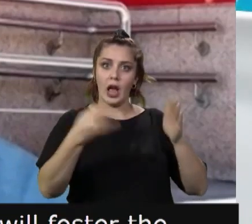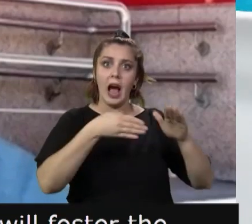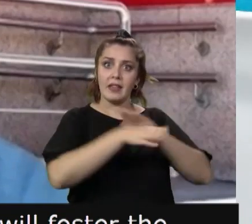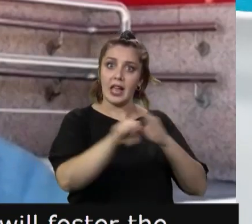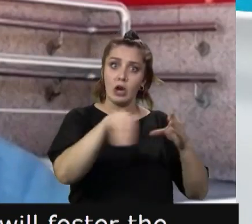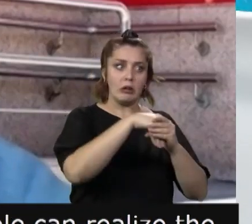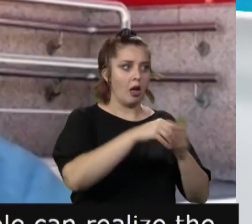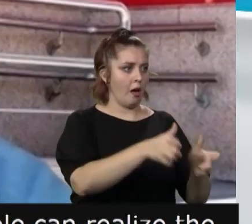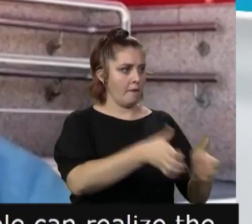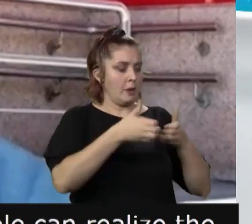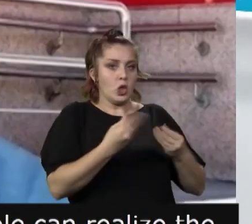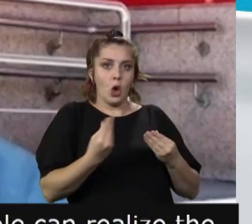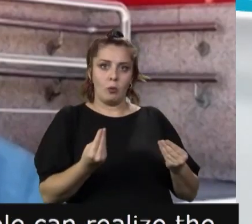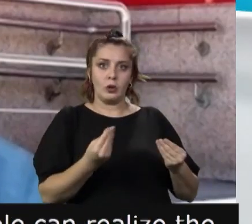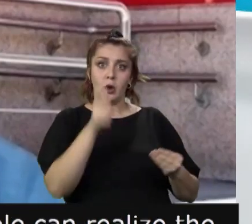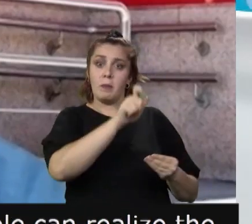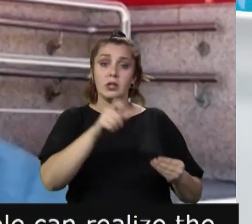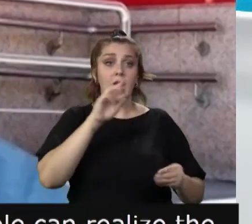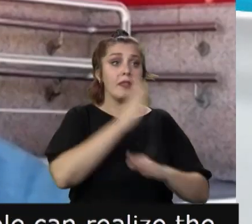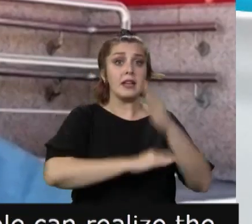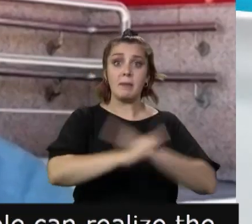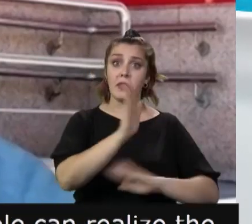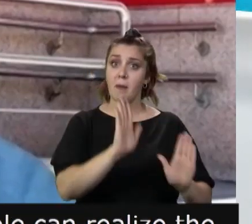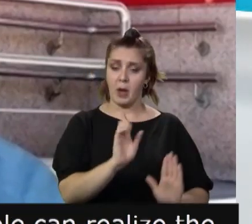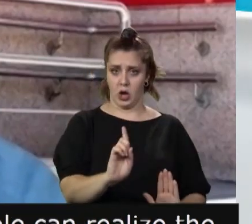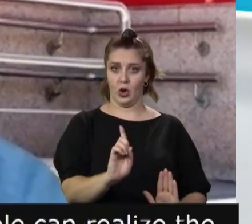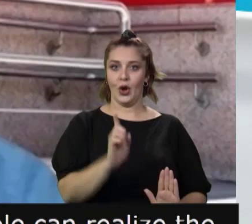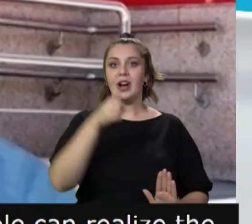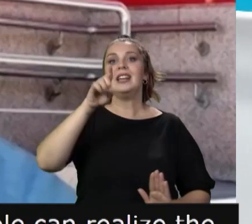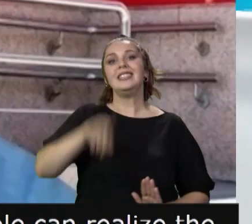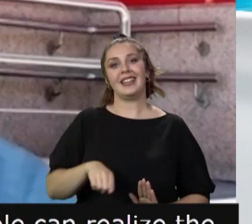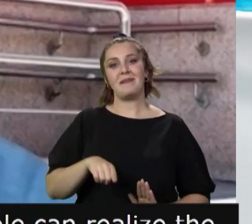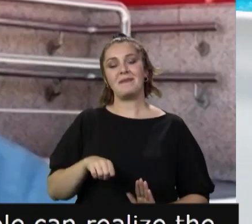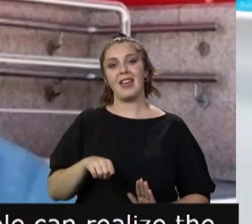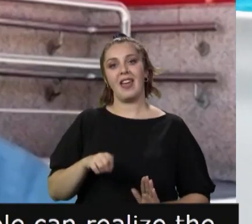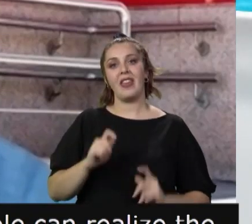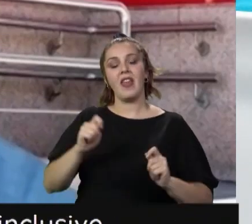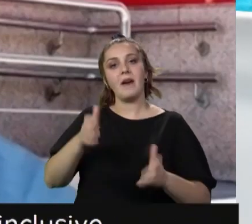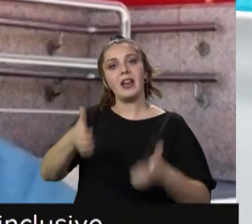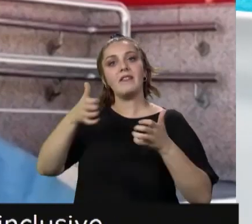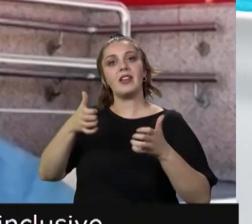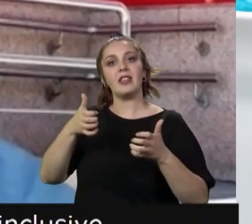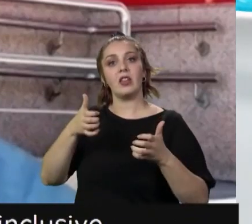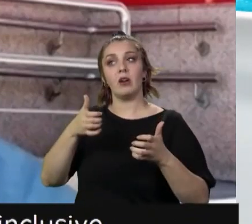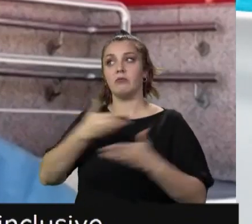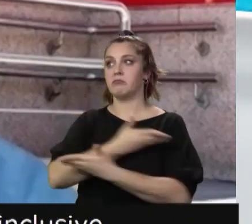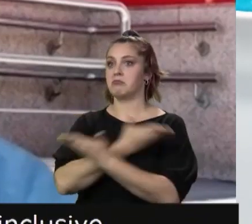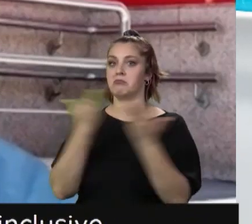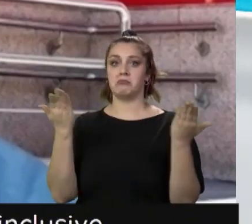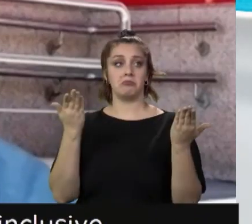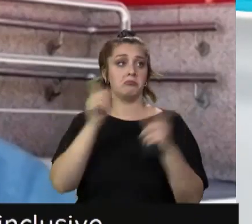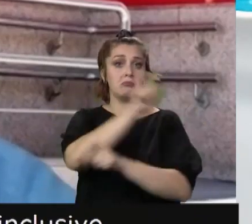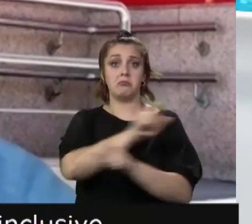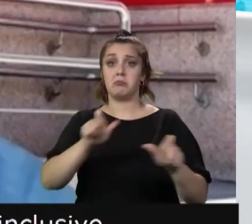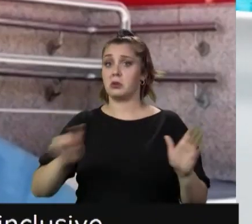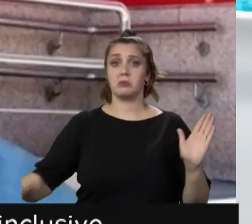the use of accessible and inclusive technology, not only for people with disabilities, but for the whole of